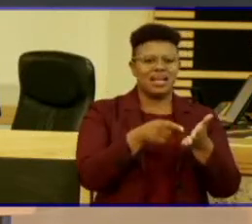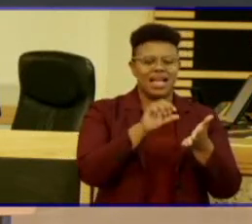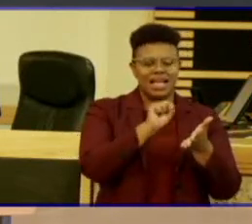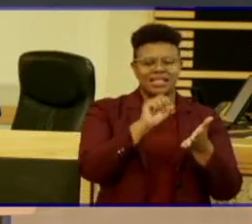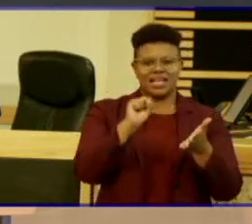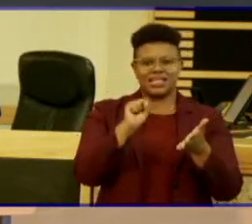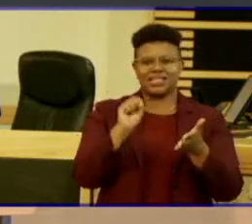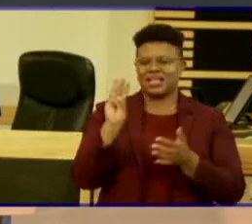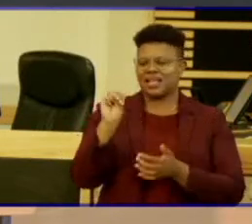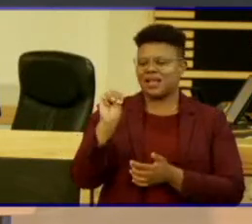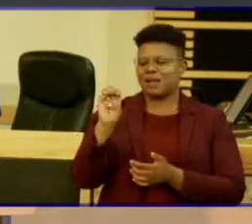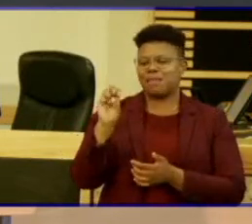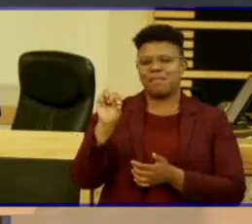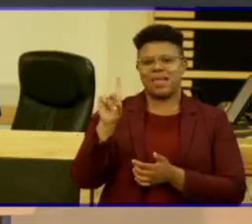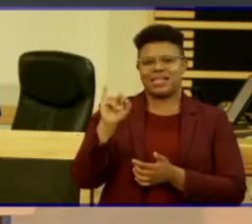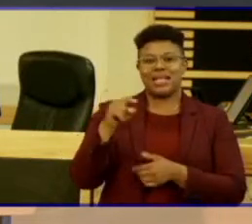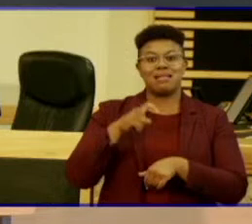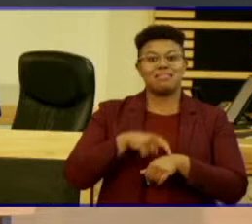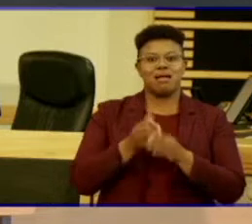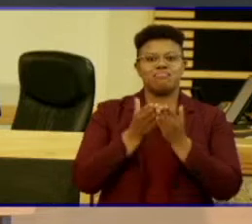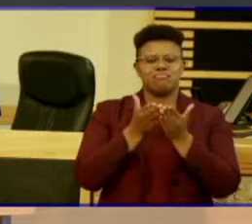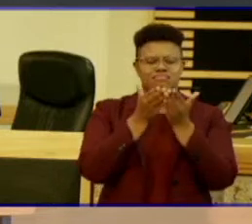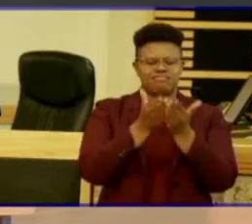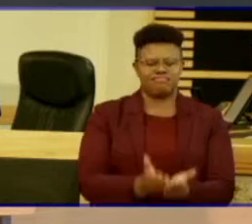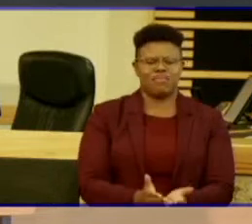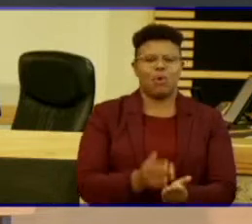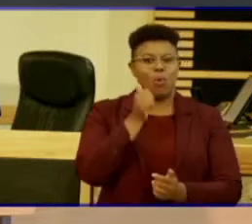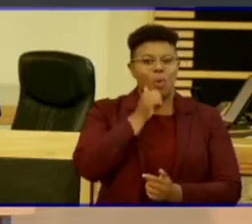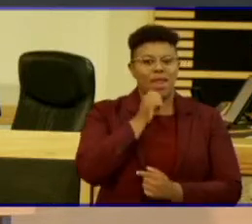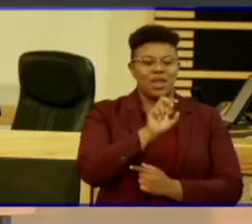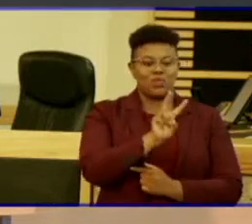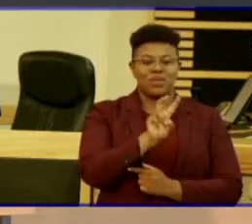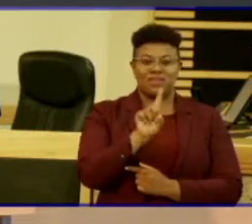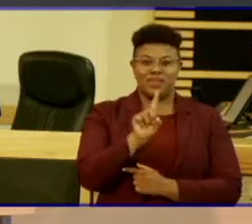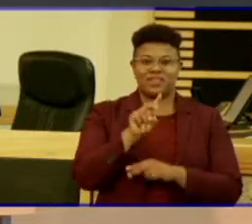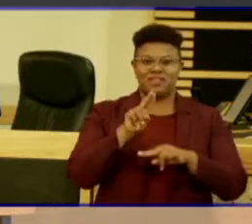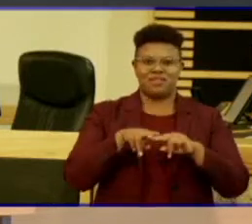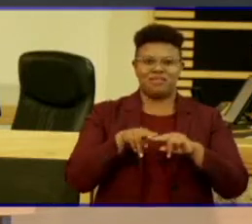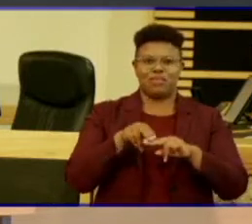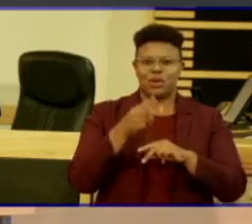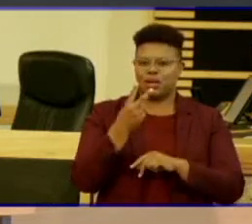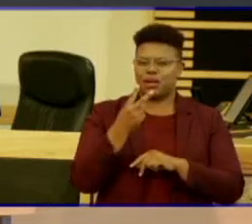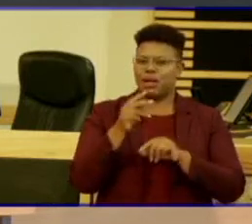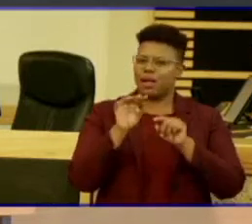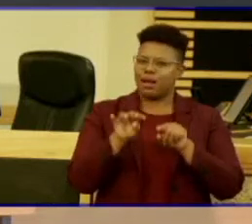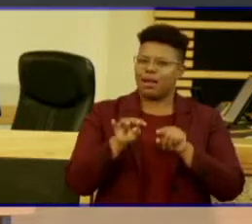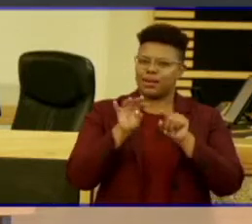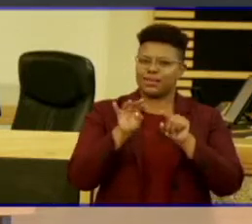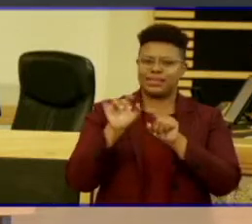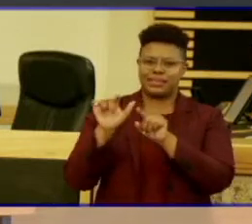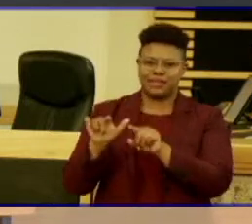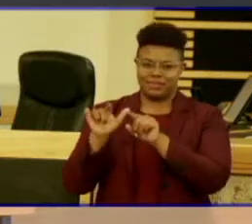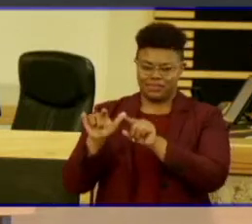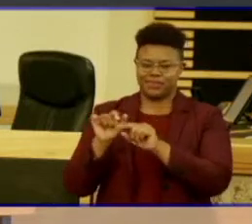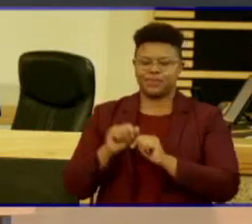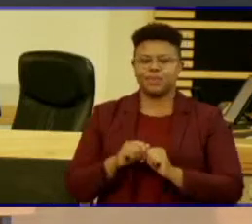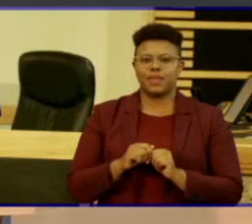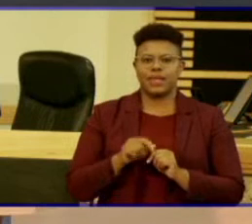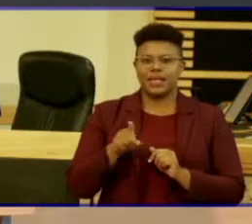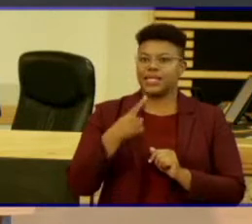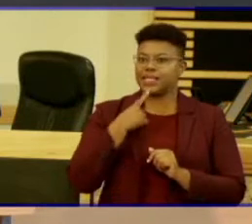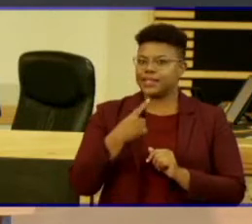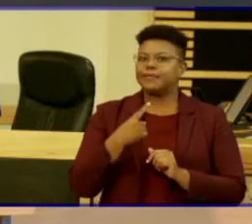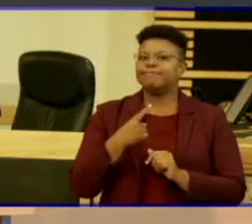English Channel on the 21st of February 1917. Ndifuna ukubopha onke